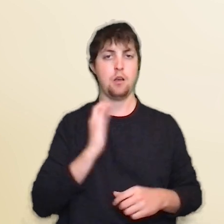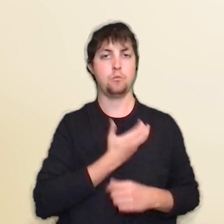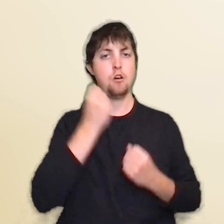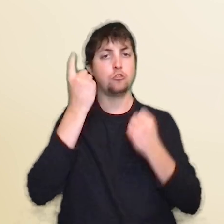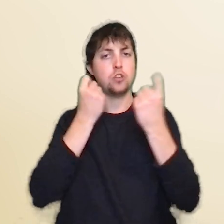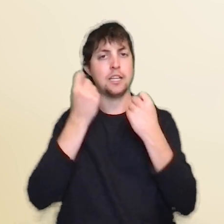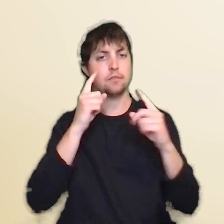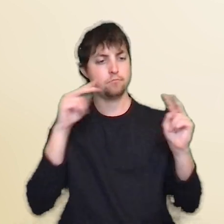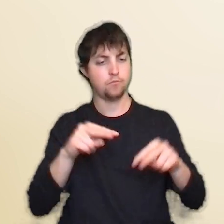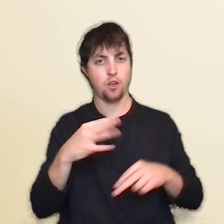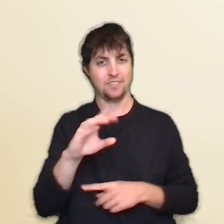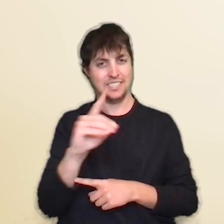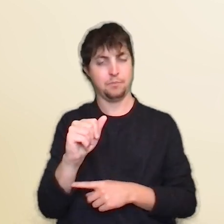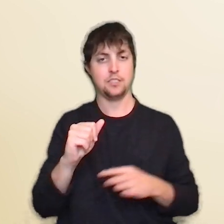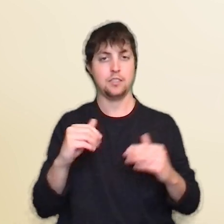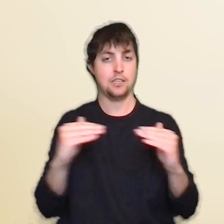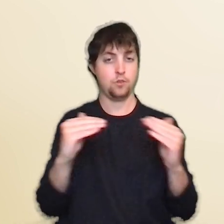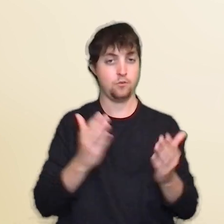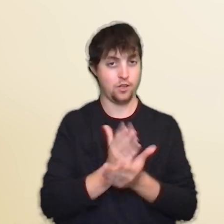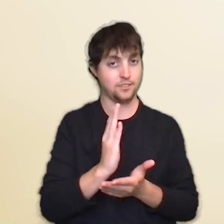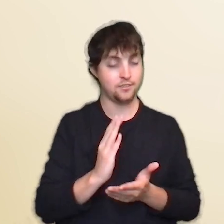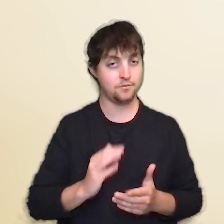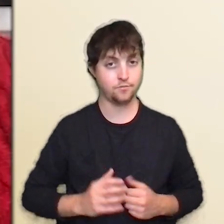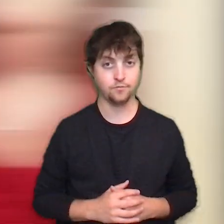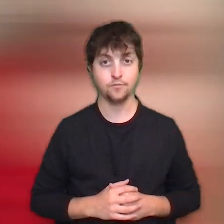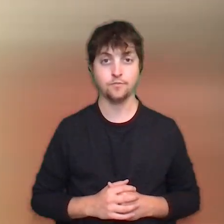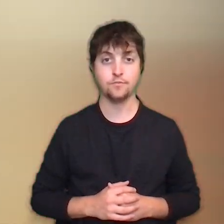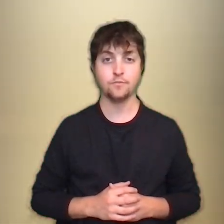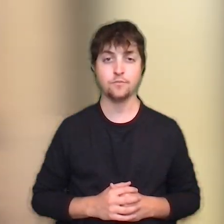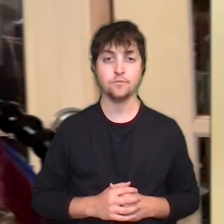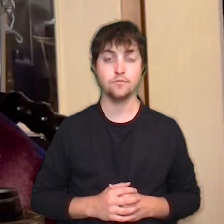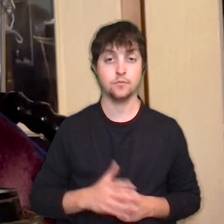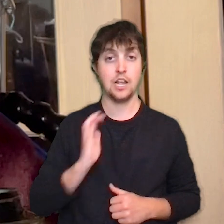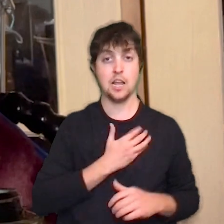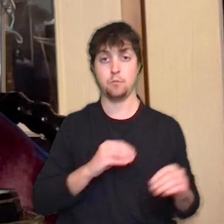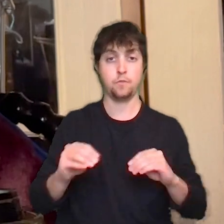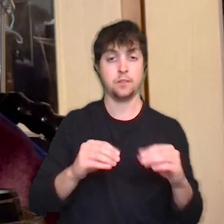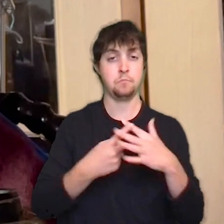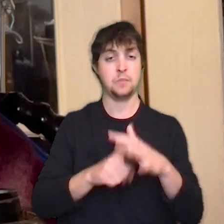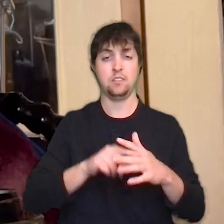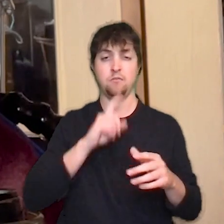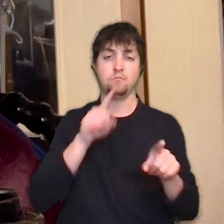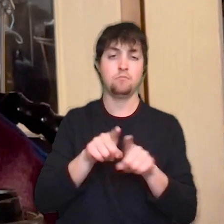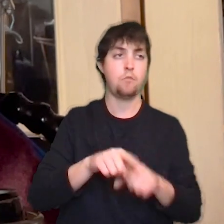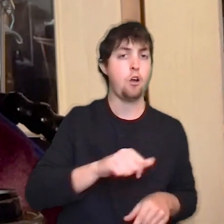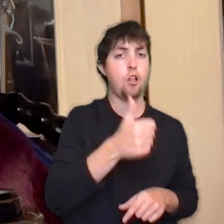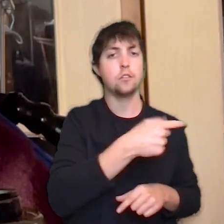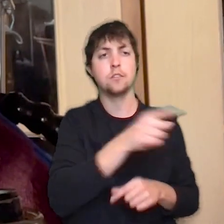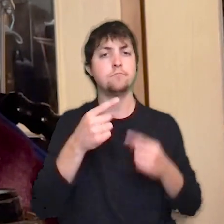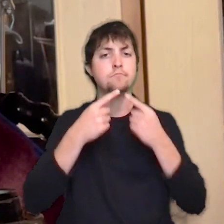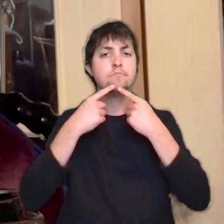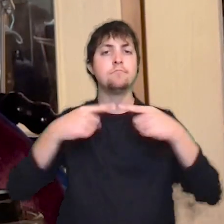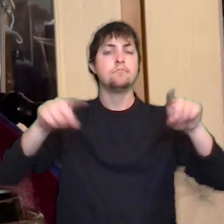out in terms of our understanding of disability equality rights. Catherine. Our movement began much